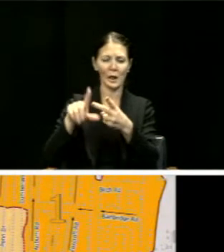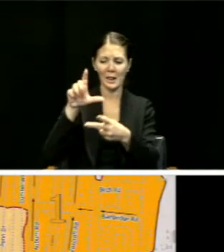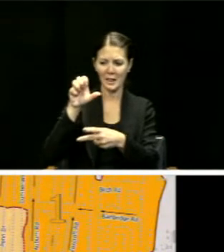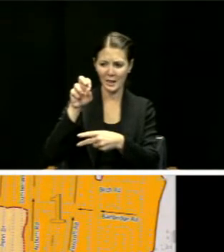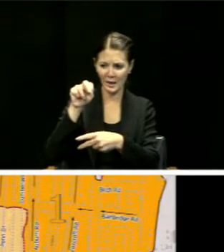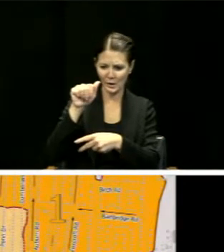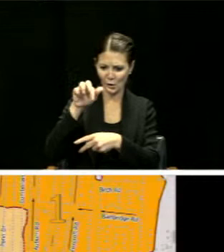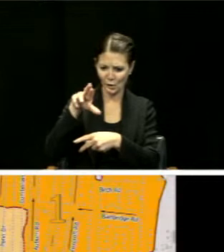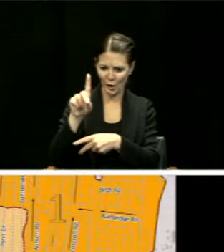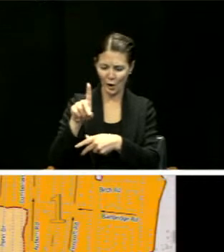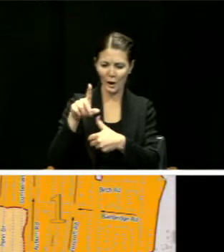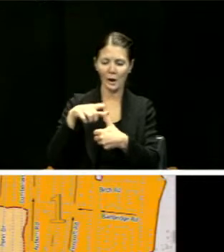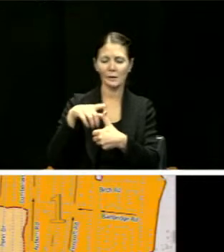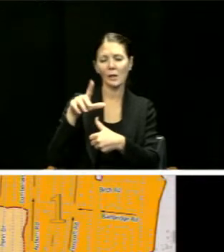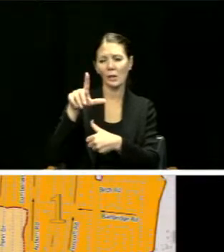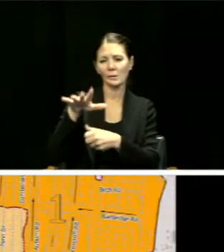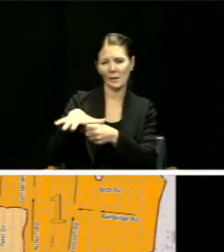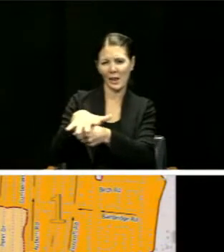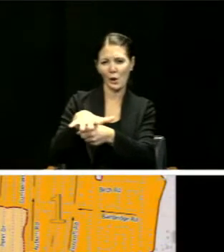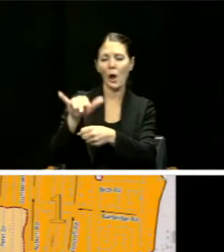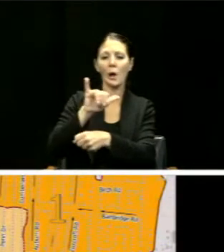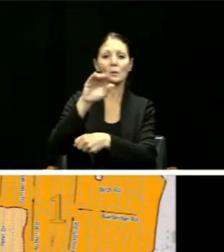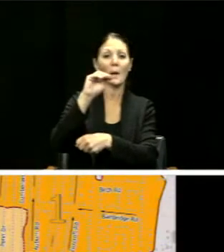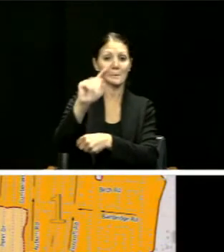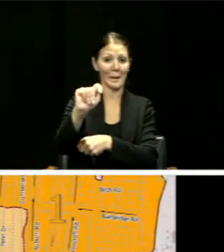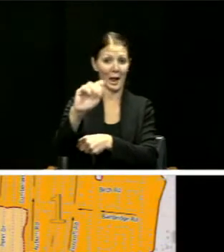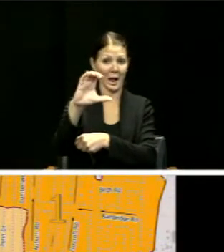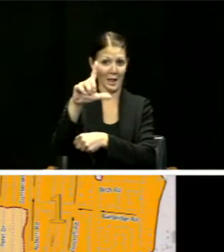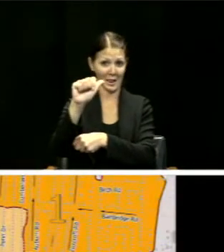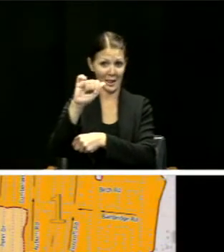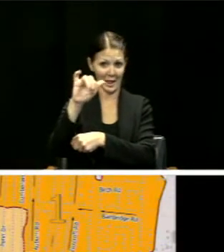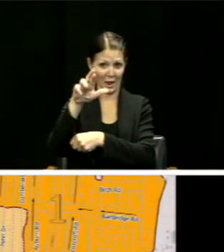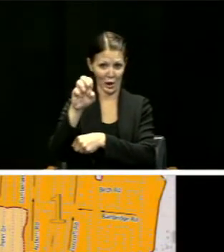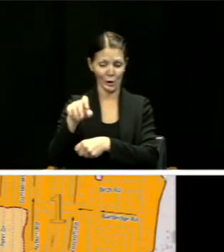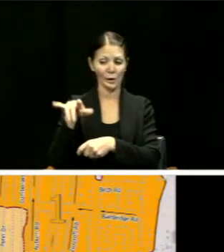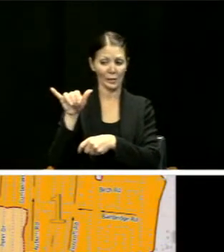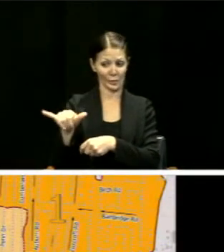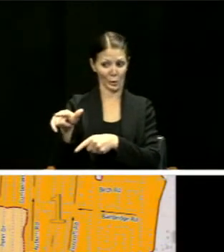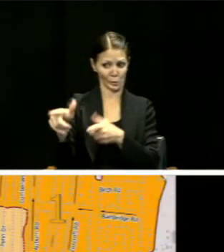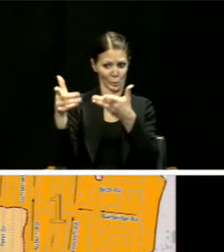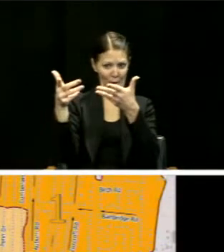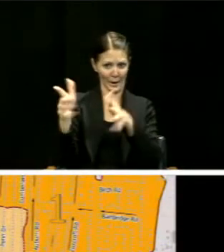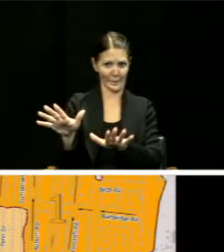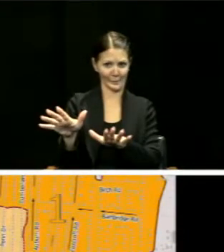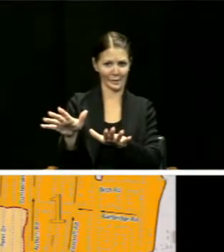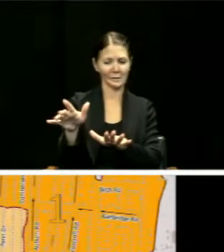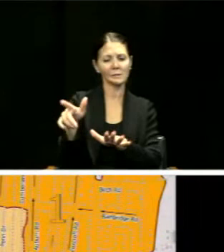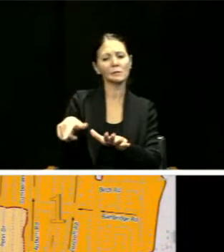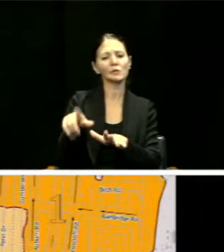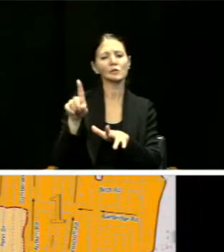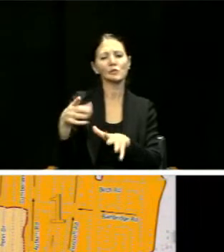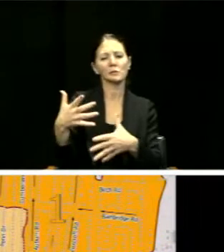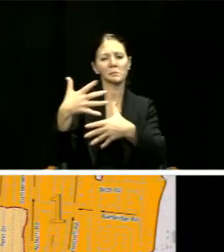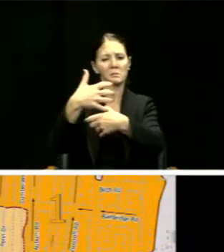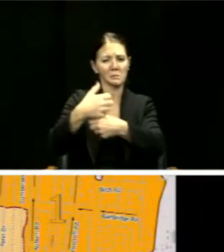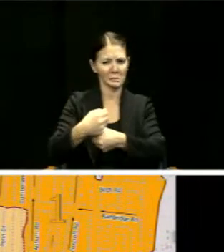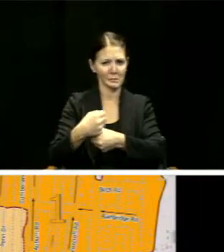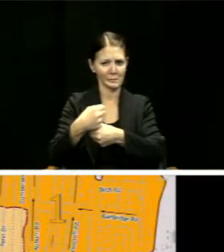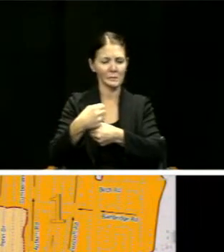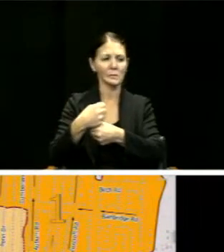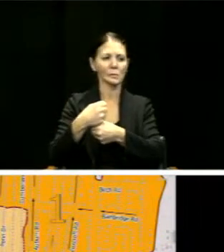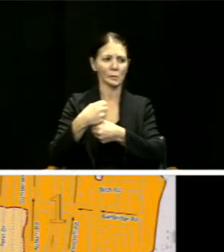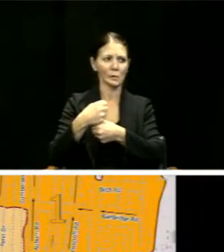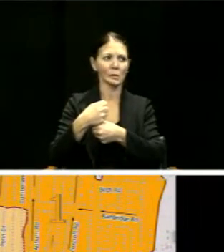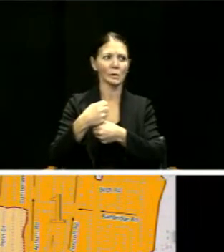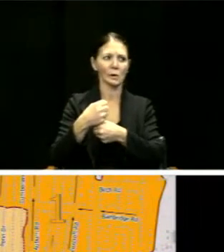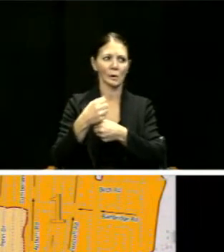and the Loomis area, as well as Mount Clair. And so those were completed. This kind of just gives you an overview. We did,